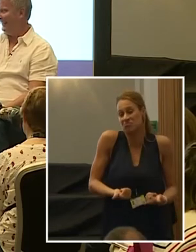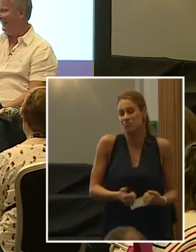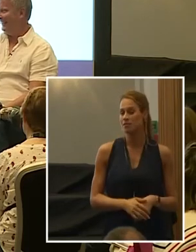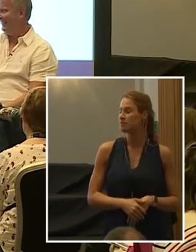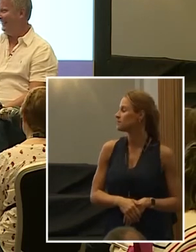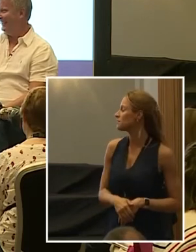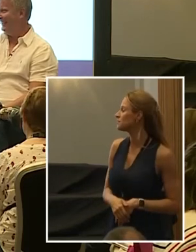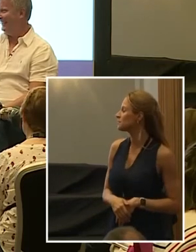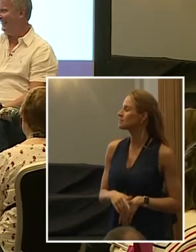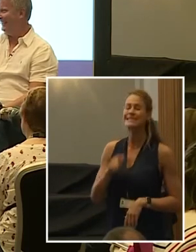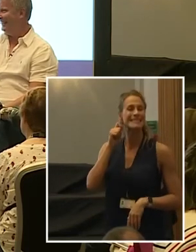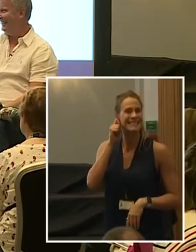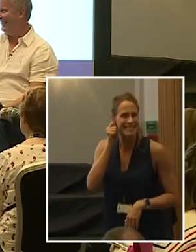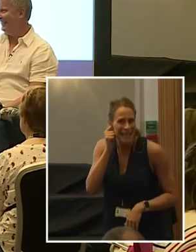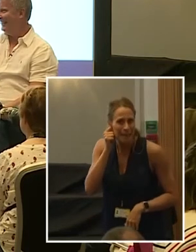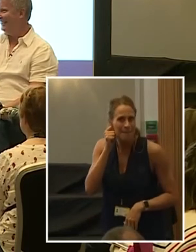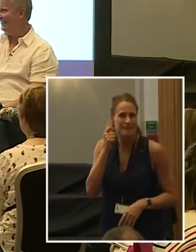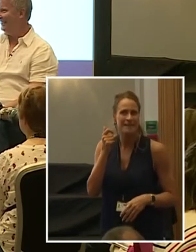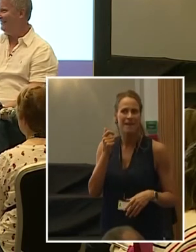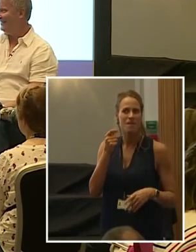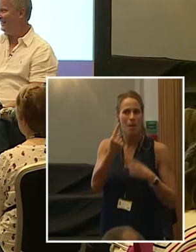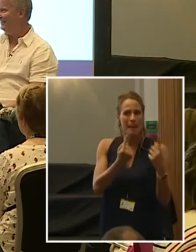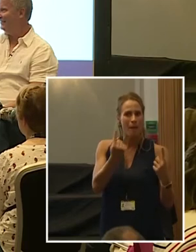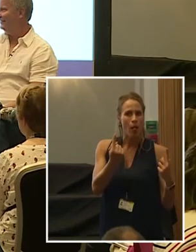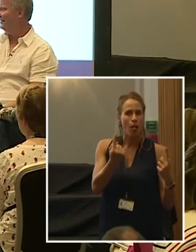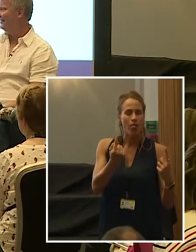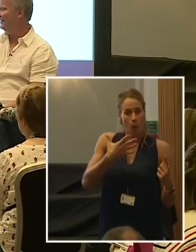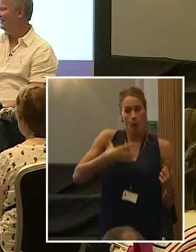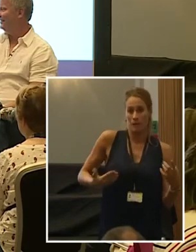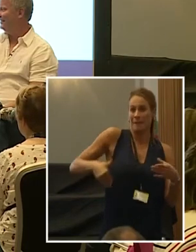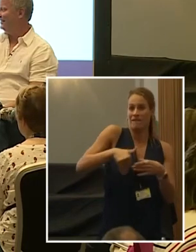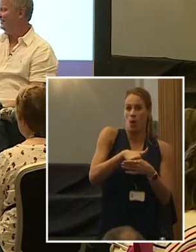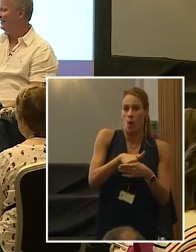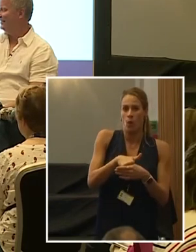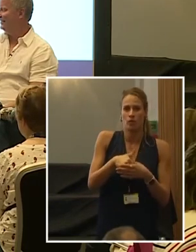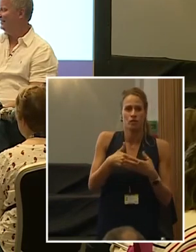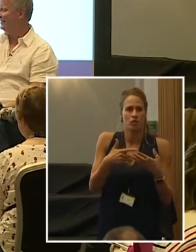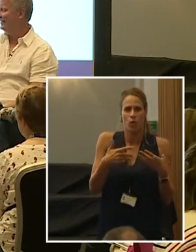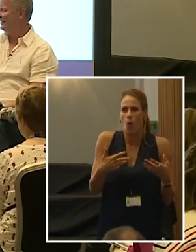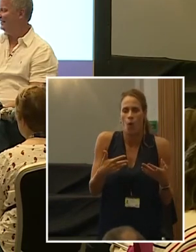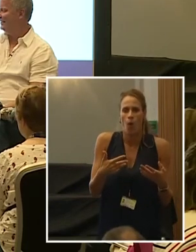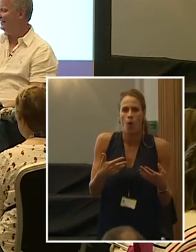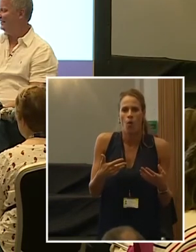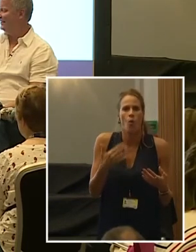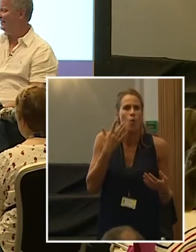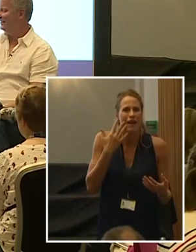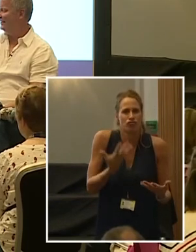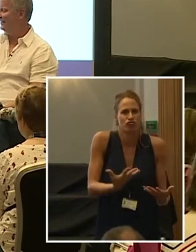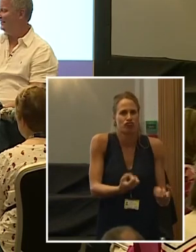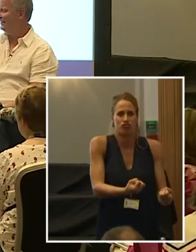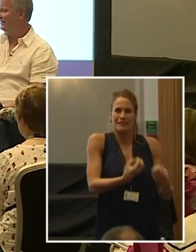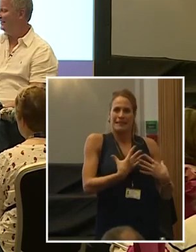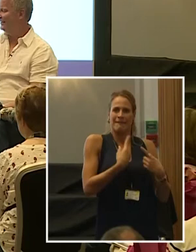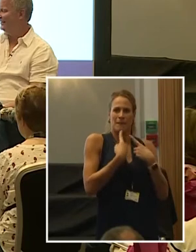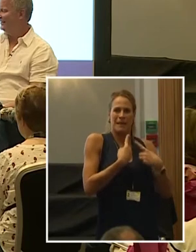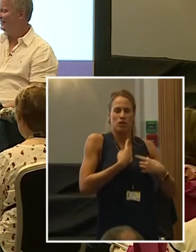Matias, have you got any tips for people on how to approach the participant information? Because they're given quite a lot of information, aren't they, at the start of?